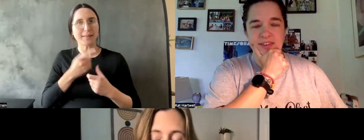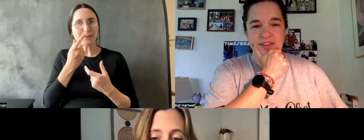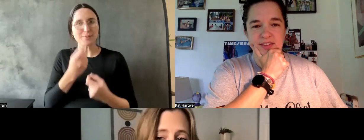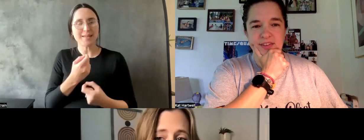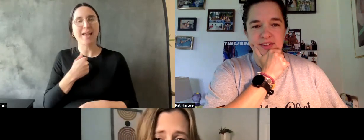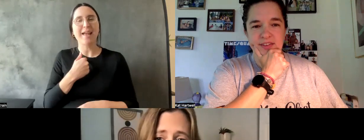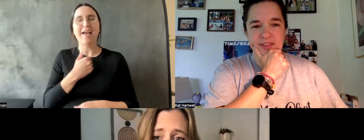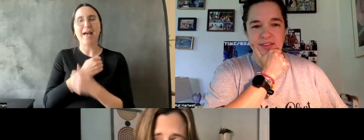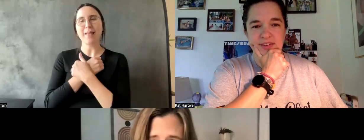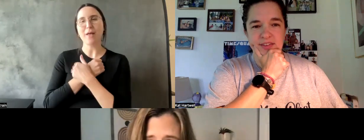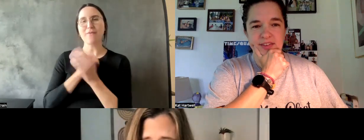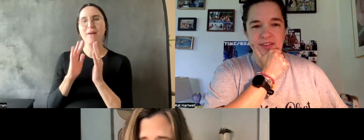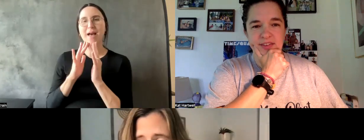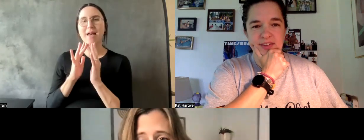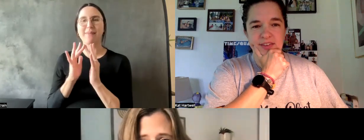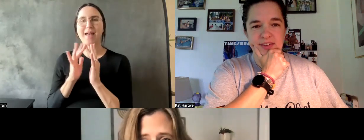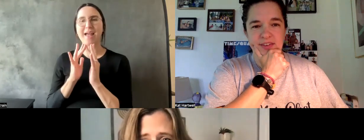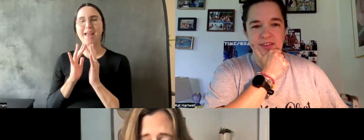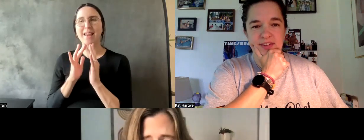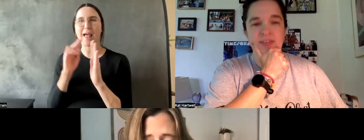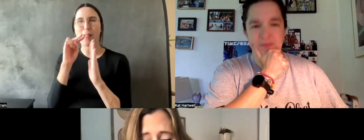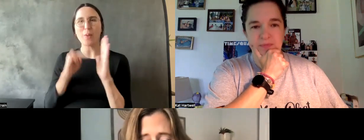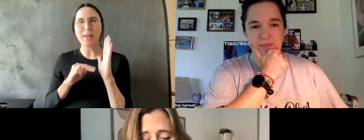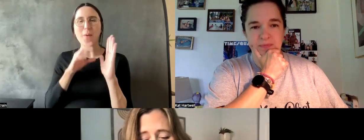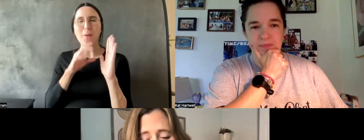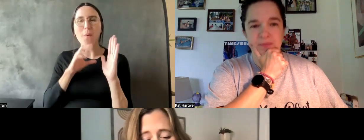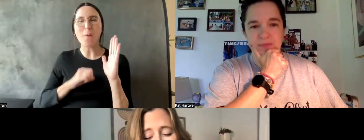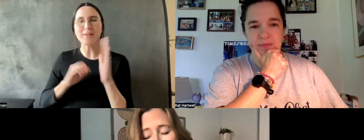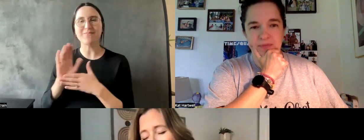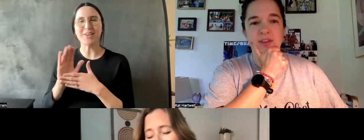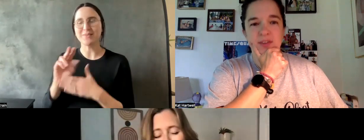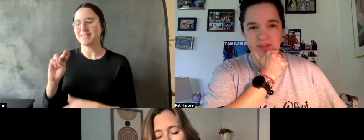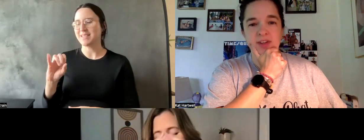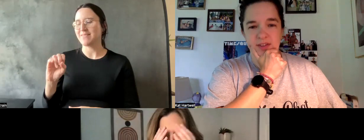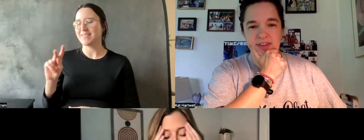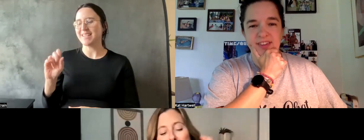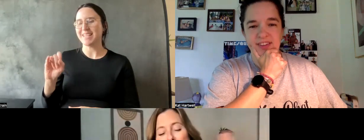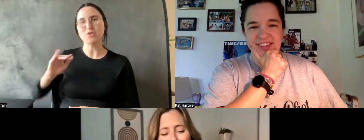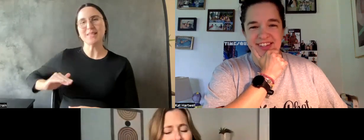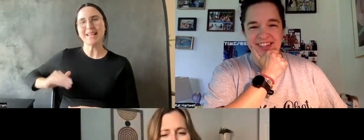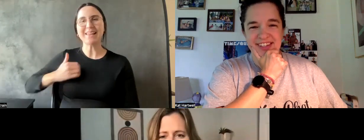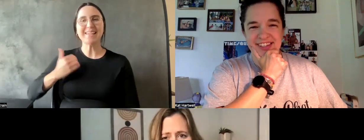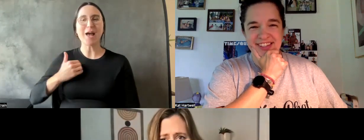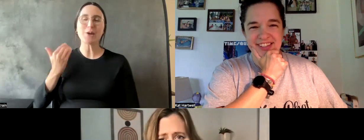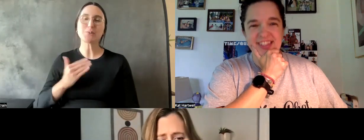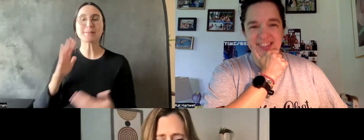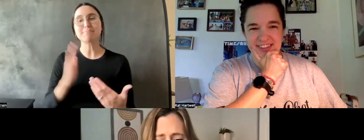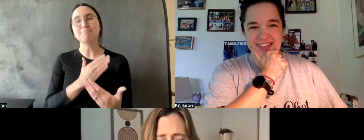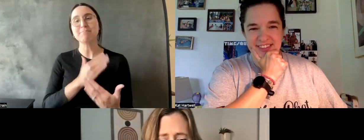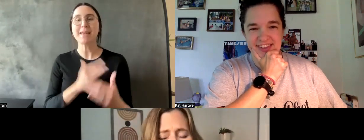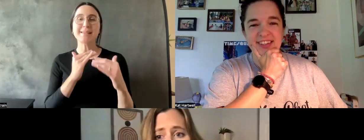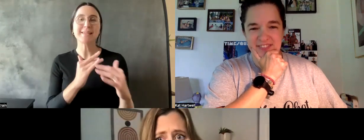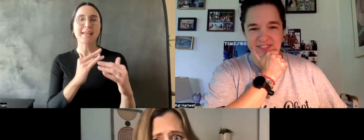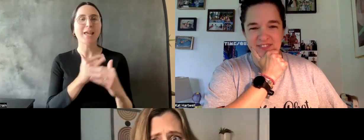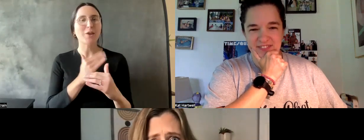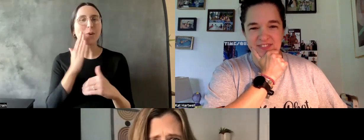up like old like Nikki DeLoach like videos of her when she was little and singing, and like from the really early